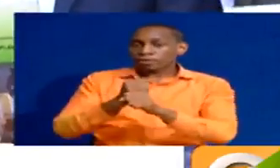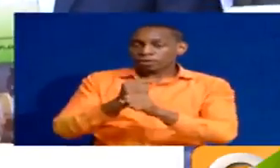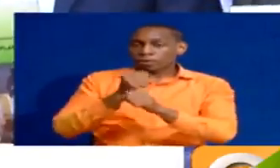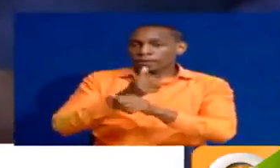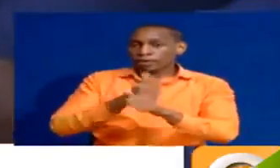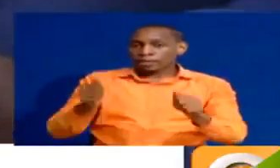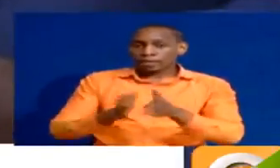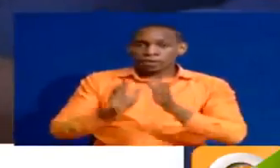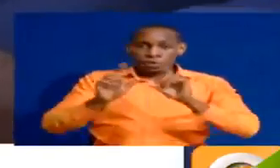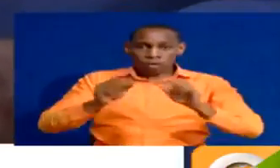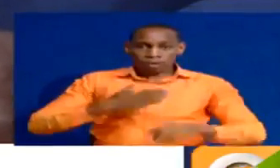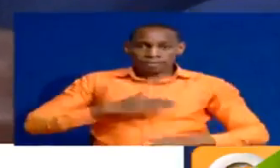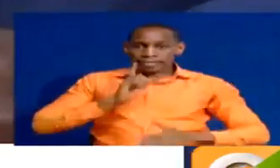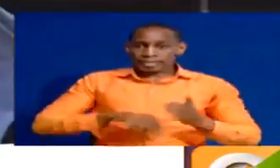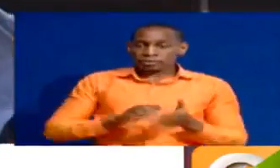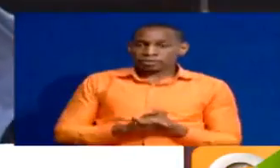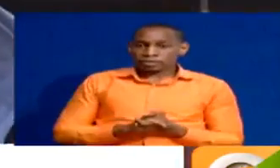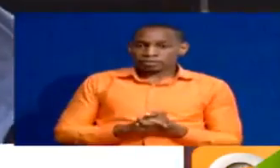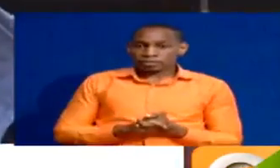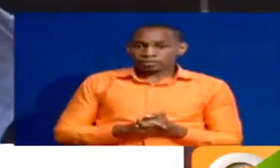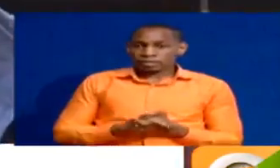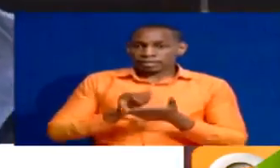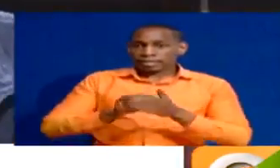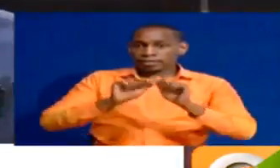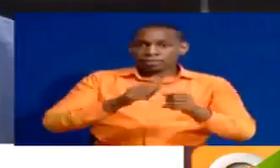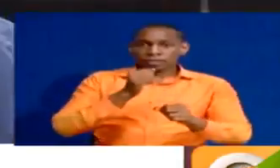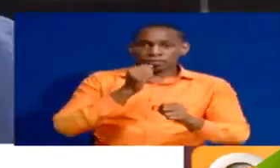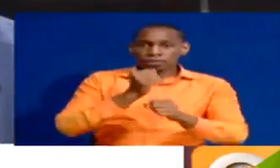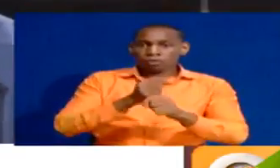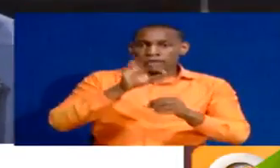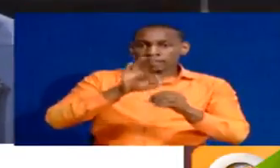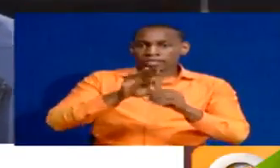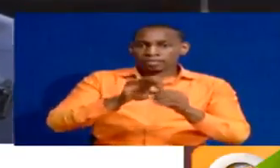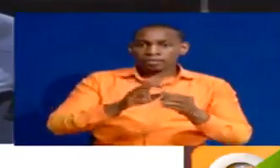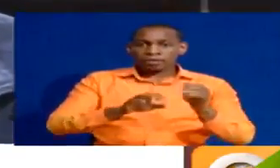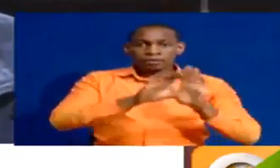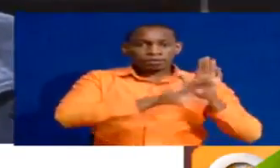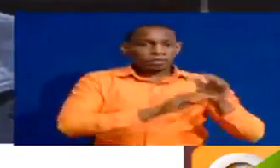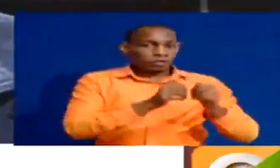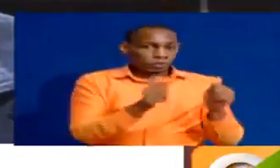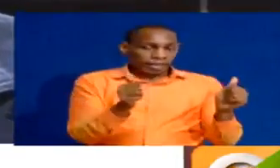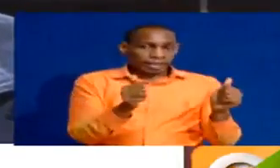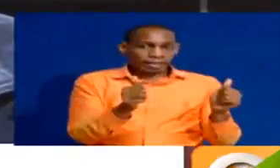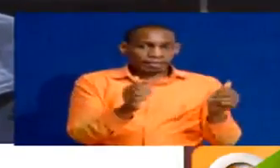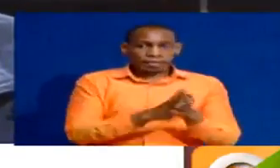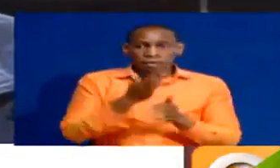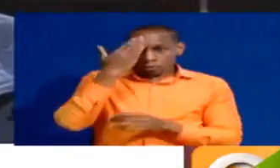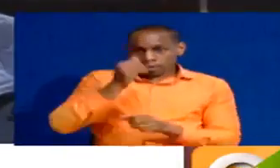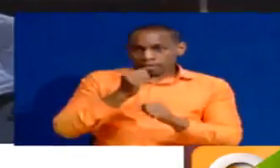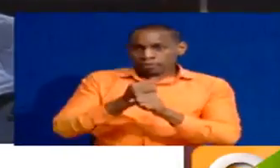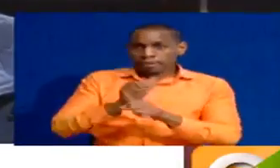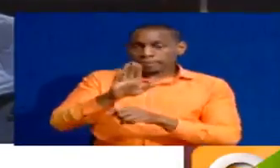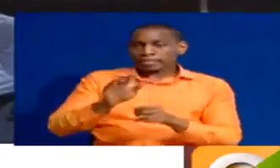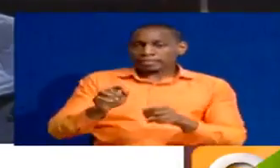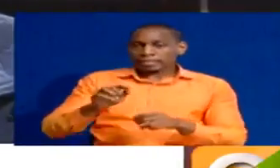very efficiently. That's why I said Switzerland is able to hold referendums quite very efficiently. Why would they do it and